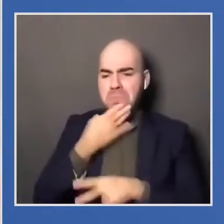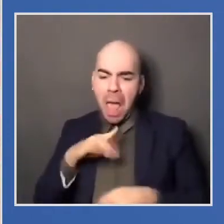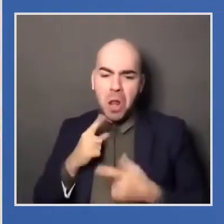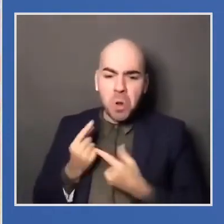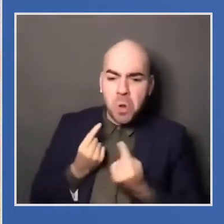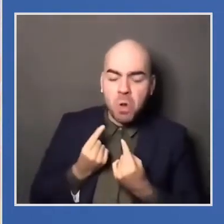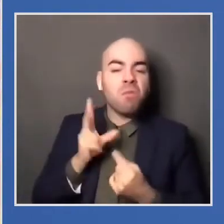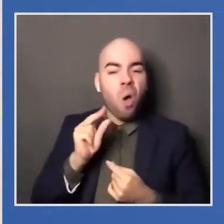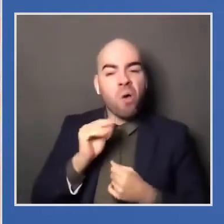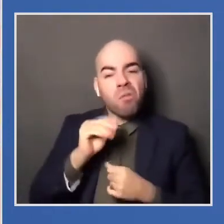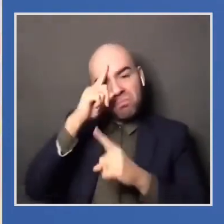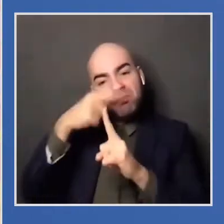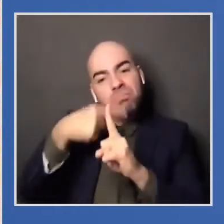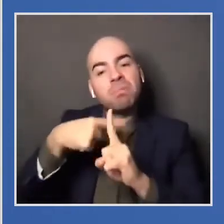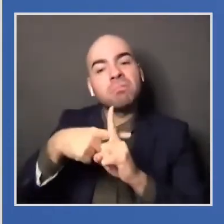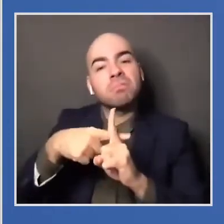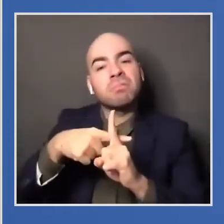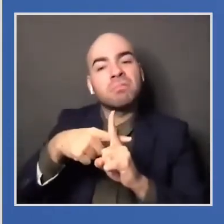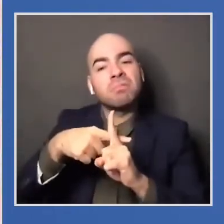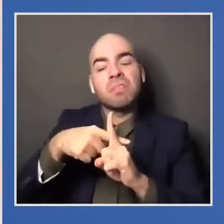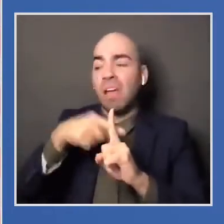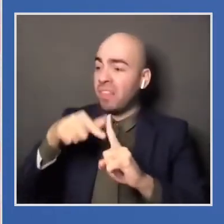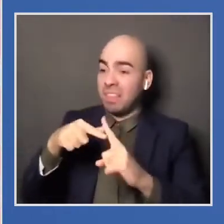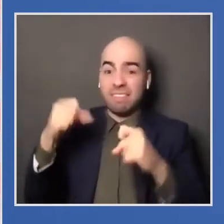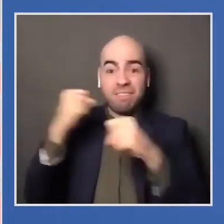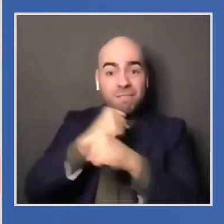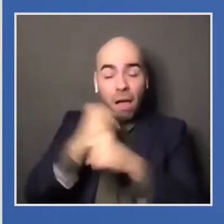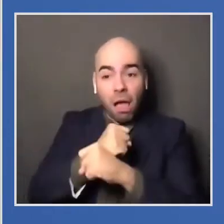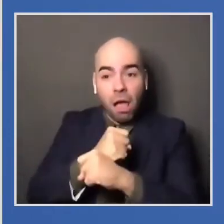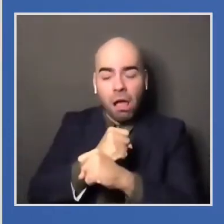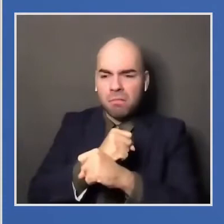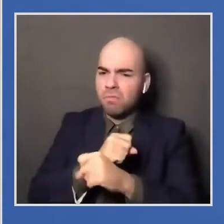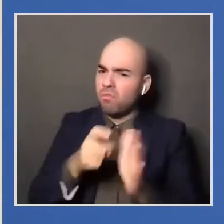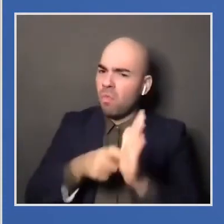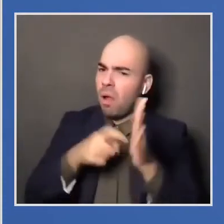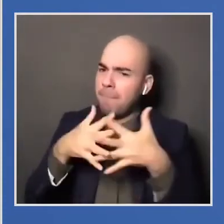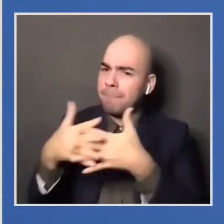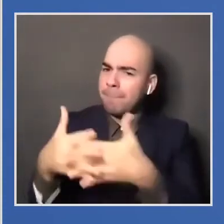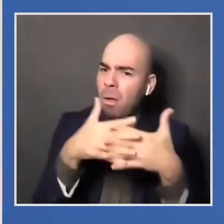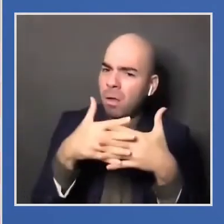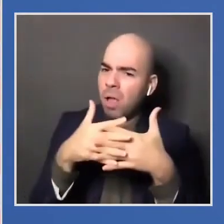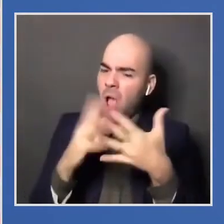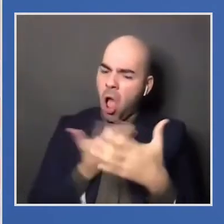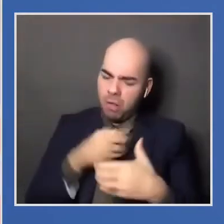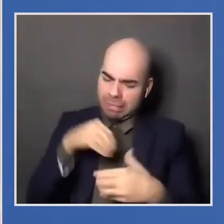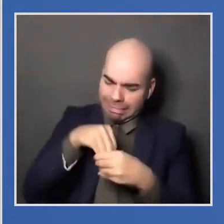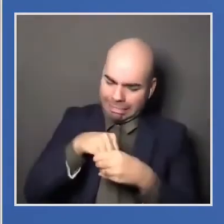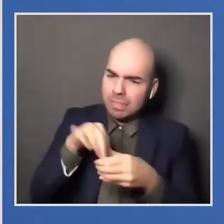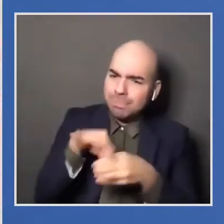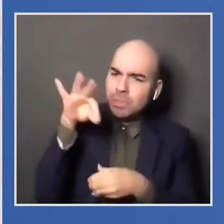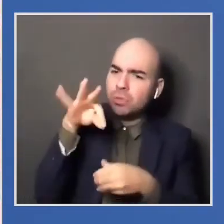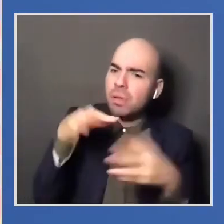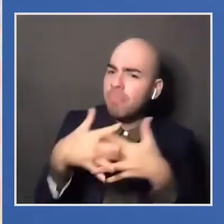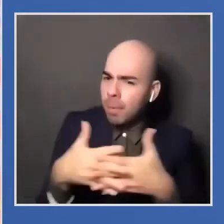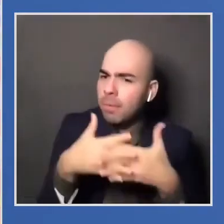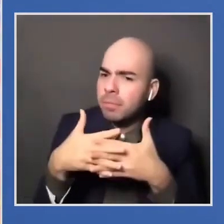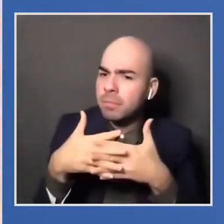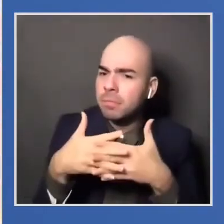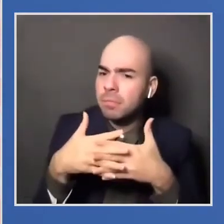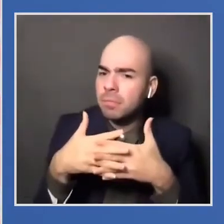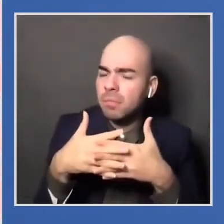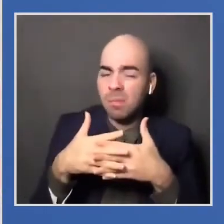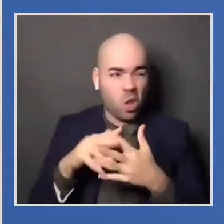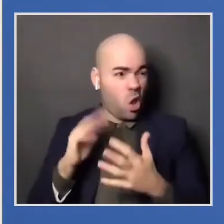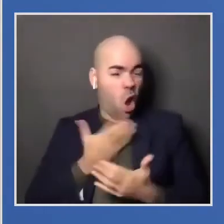nation, what we believe, and maybe most importantly, who we want to be.